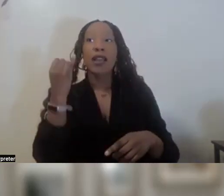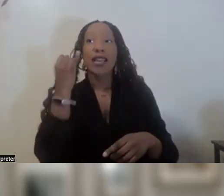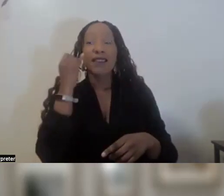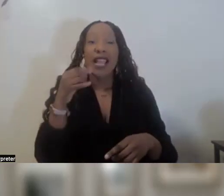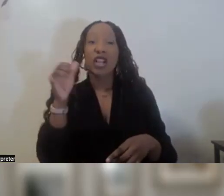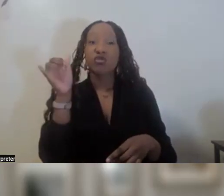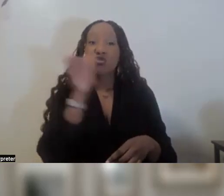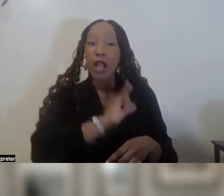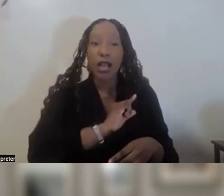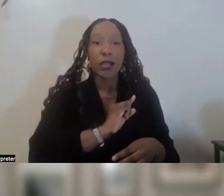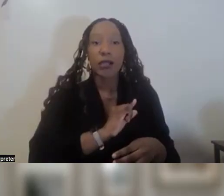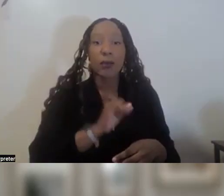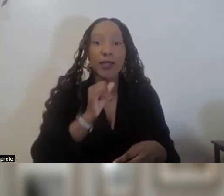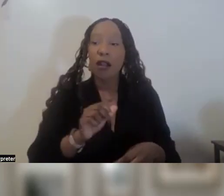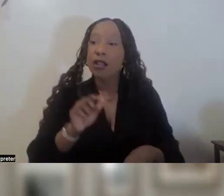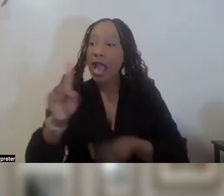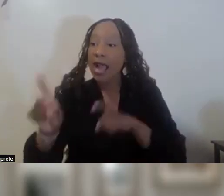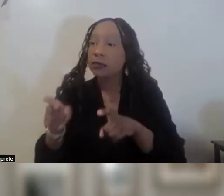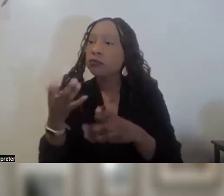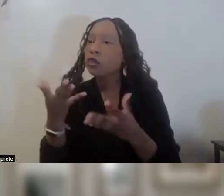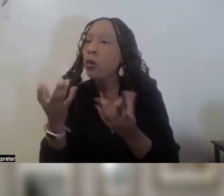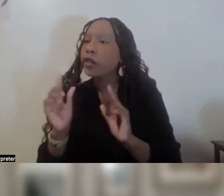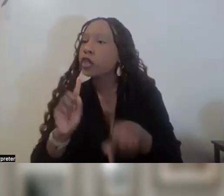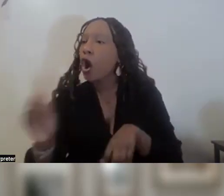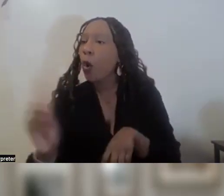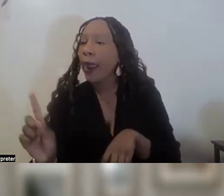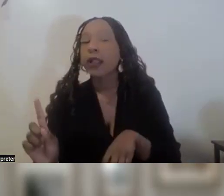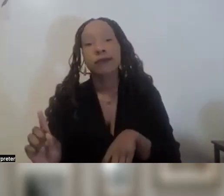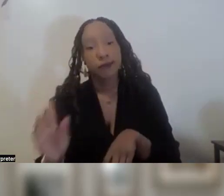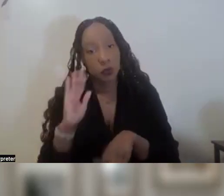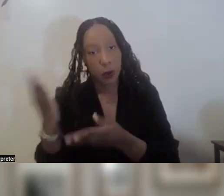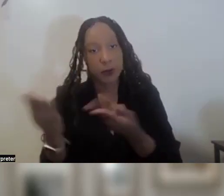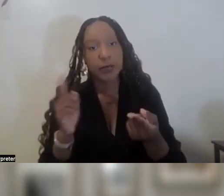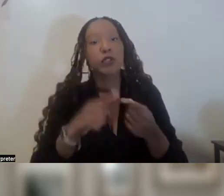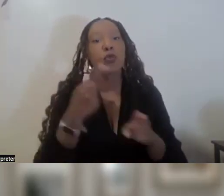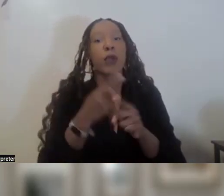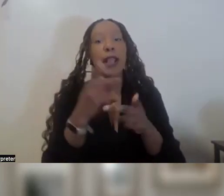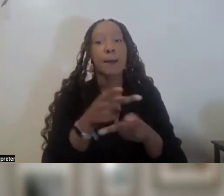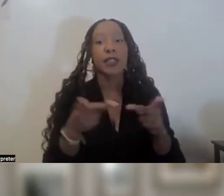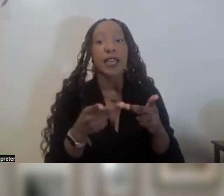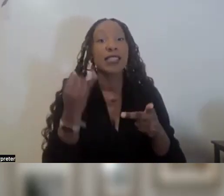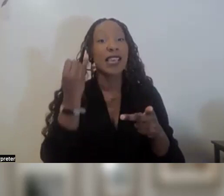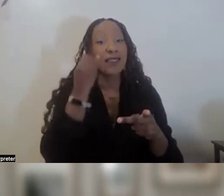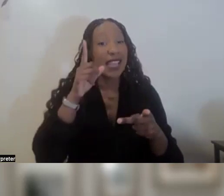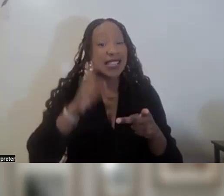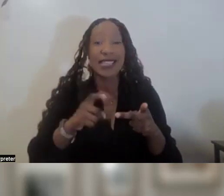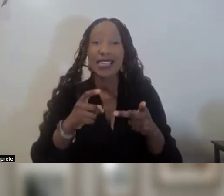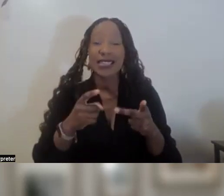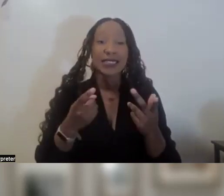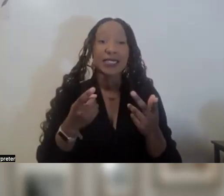we won't specifically ask them where they want to go. We'll take them to the right place. And if they meet inclusion